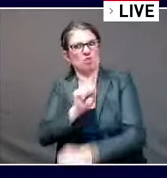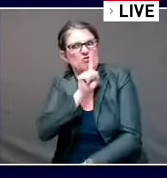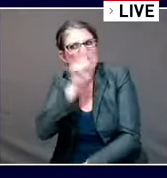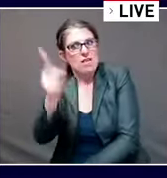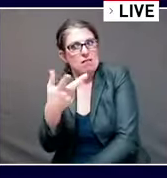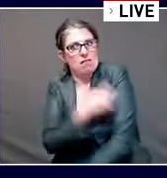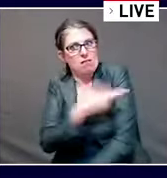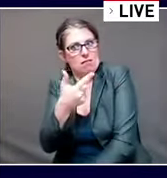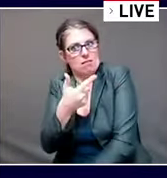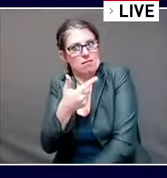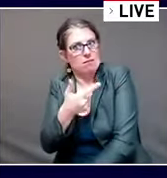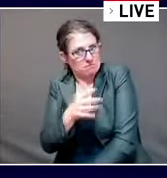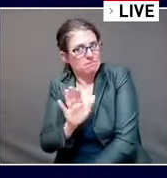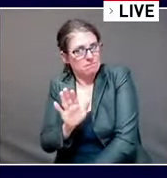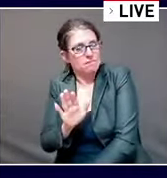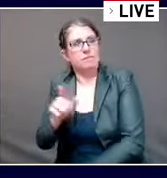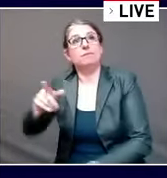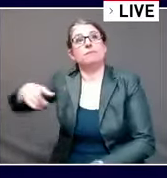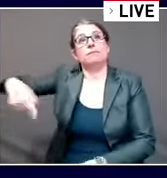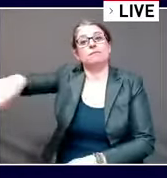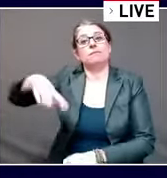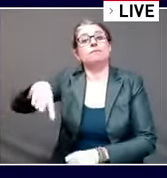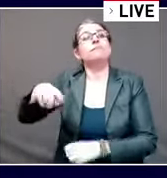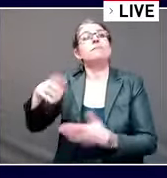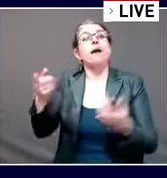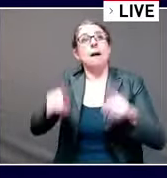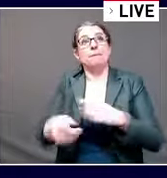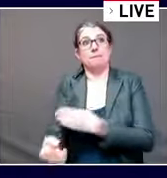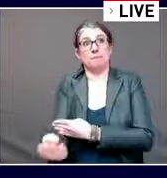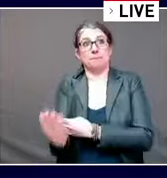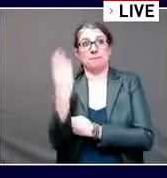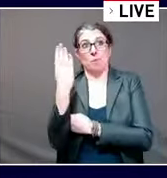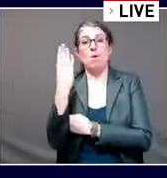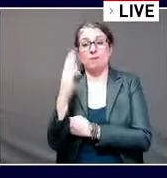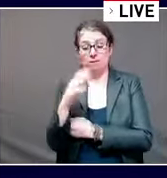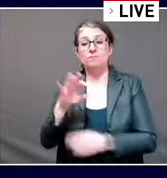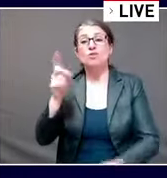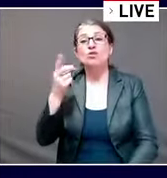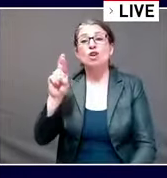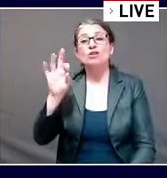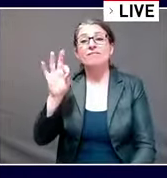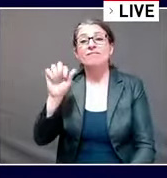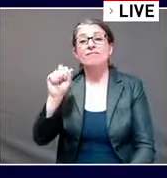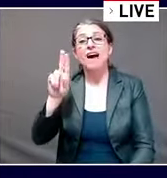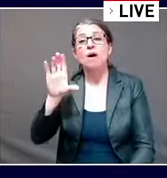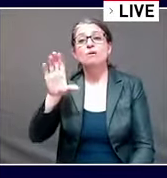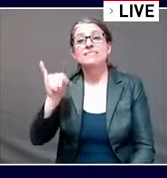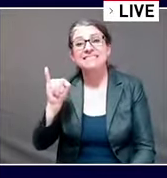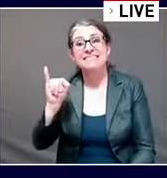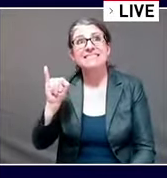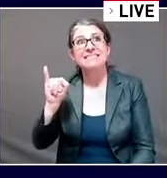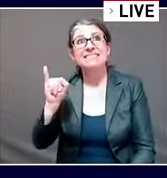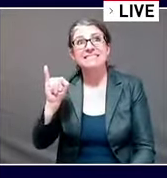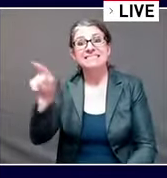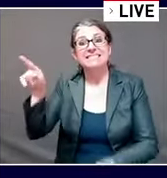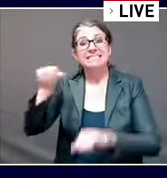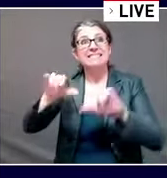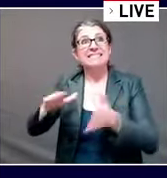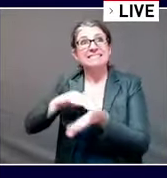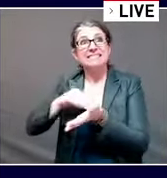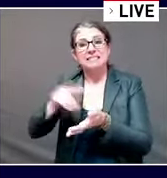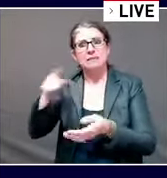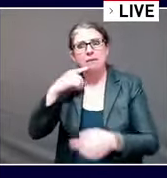truly outstanding. The vaccine, as it relates to our planning, has some advantages on top of the vaccine data we